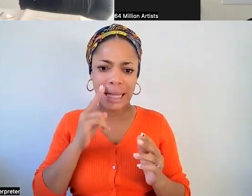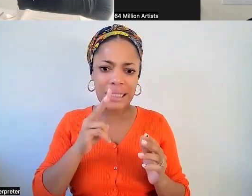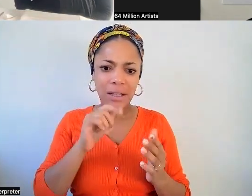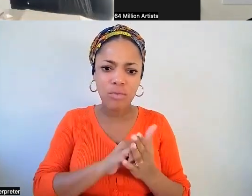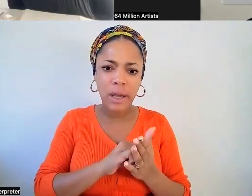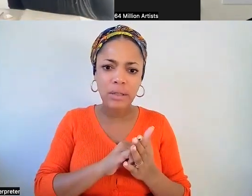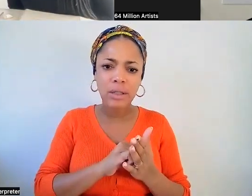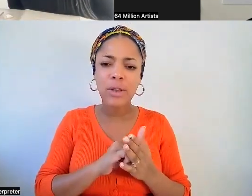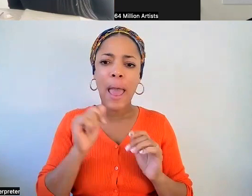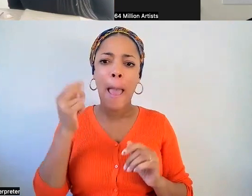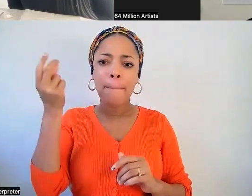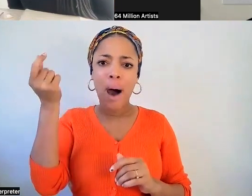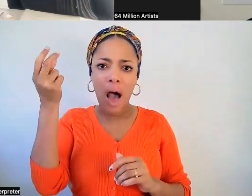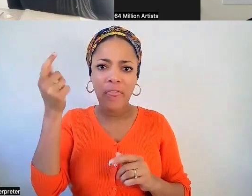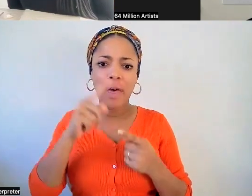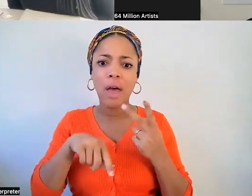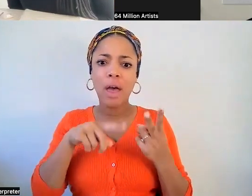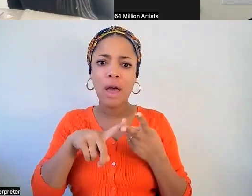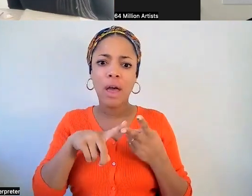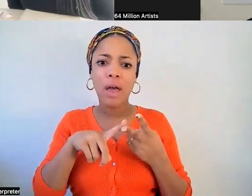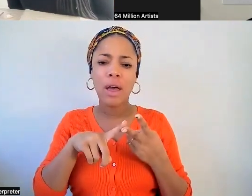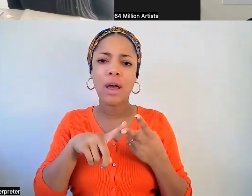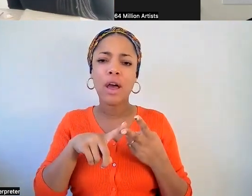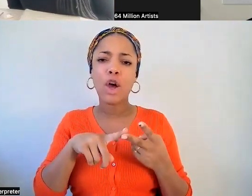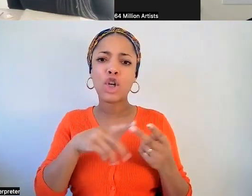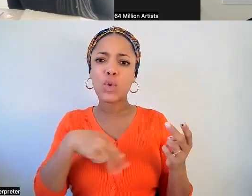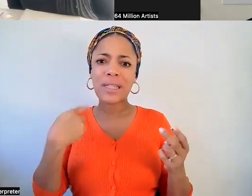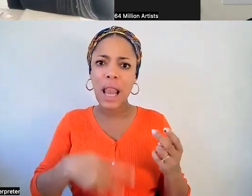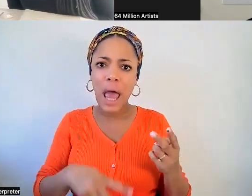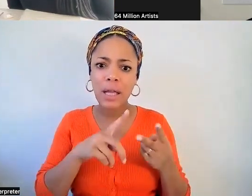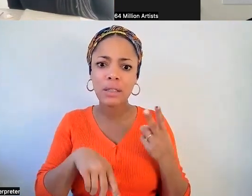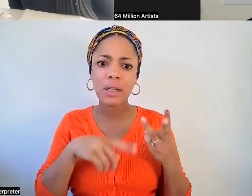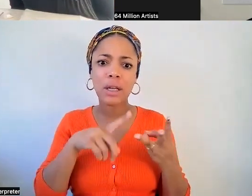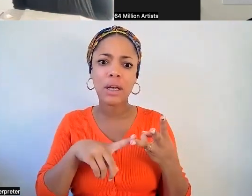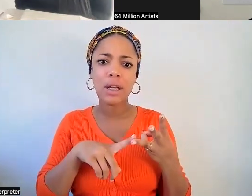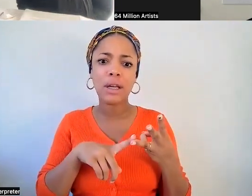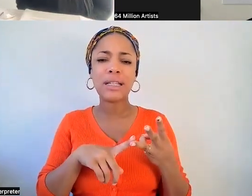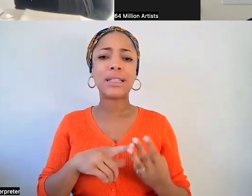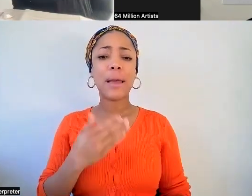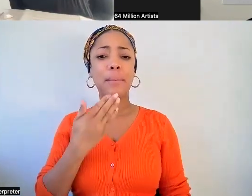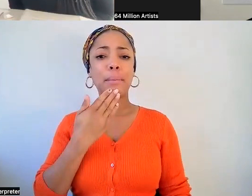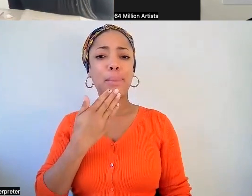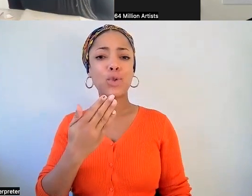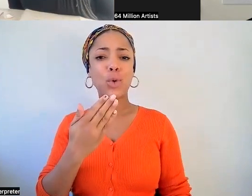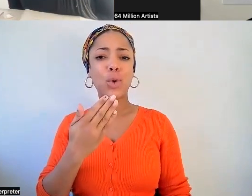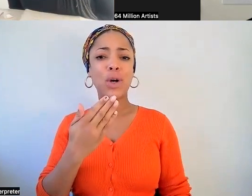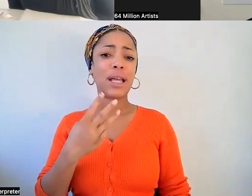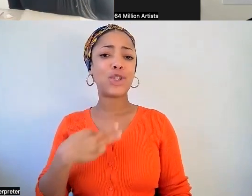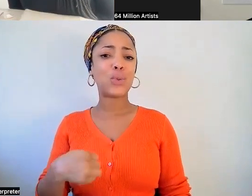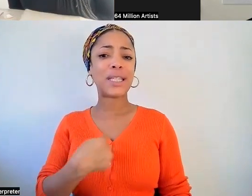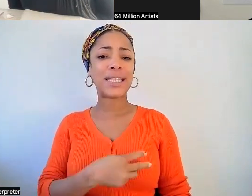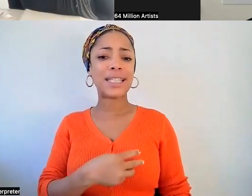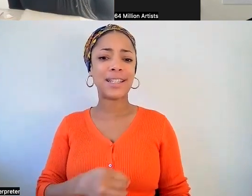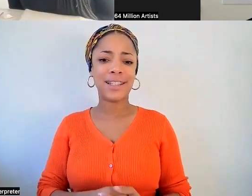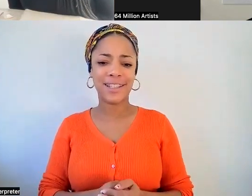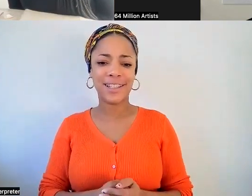Bath is in the UK, but we definitely have Switzerland. Bonjour, la Suisse. I think, oh. Guten